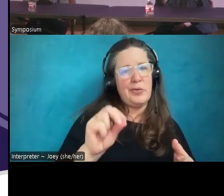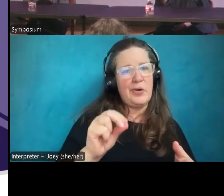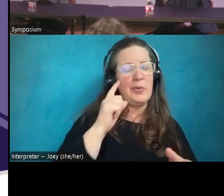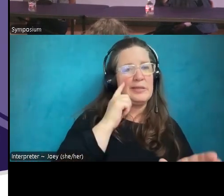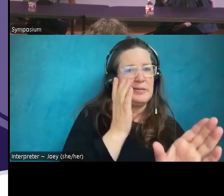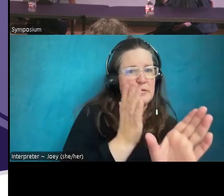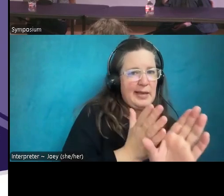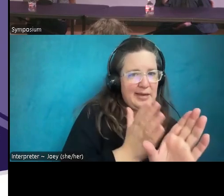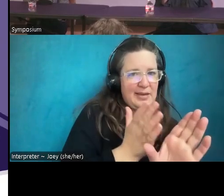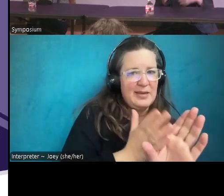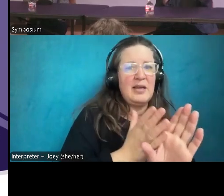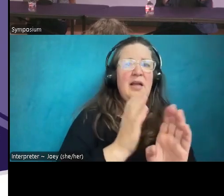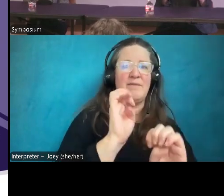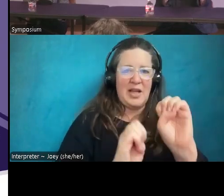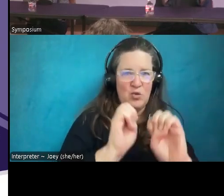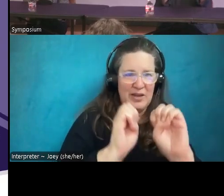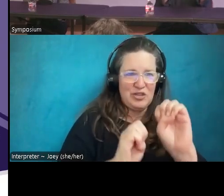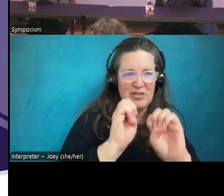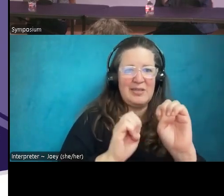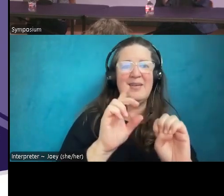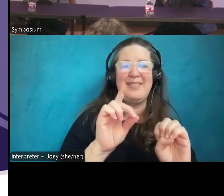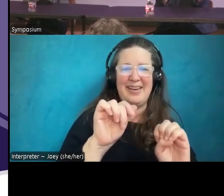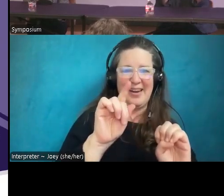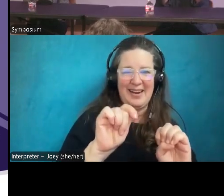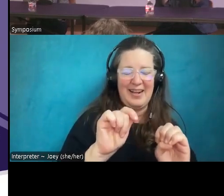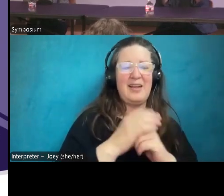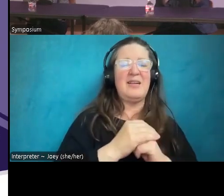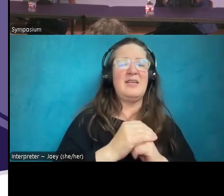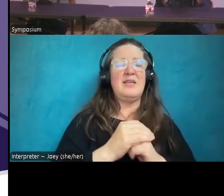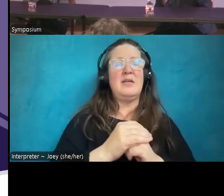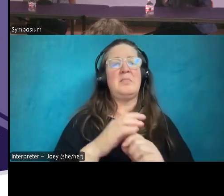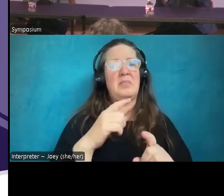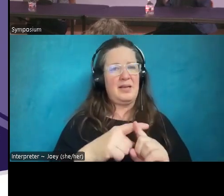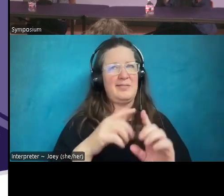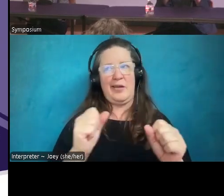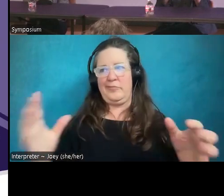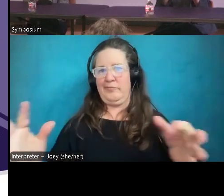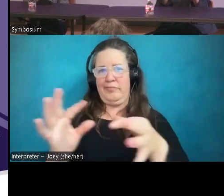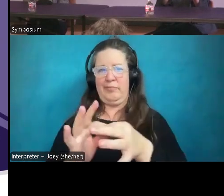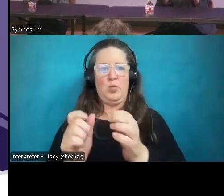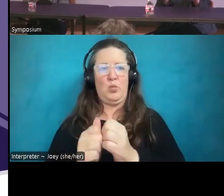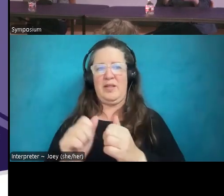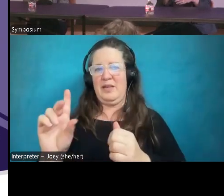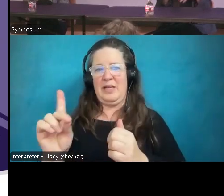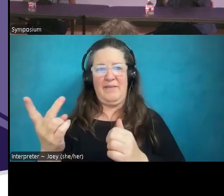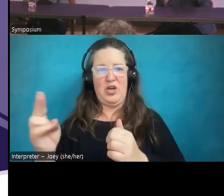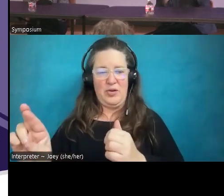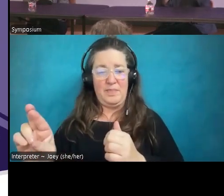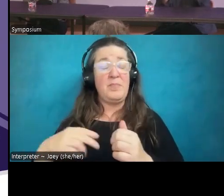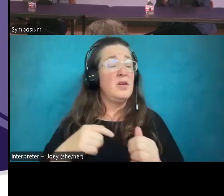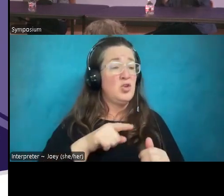accommodations. And so I'll generally generate a few with my patient, like, do you need extra rest breaks,